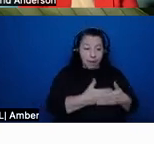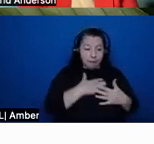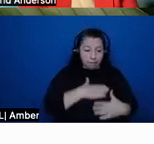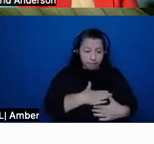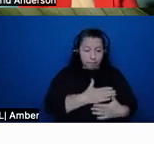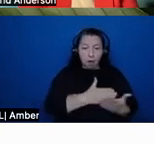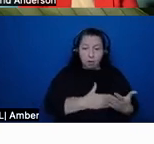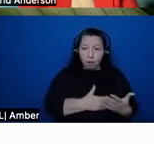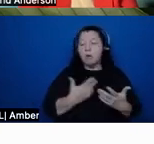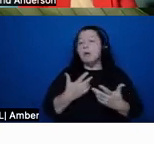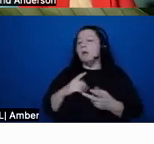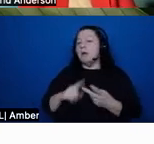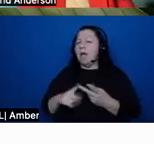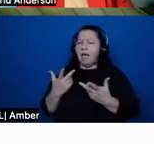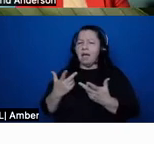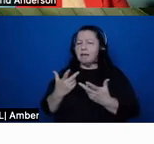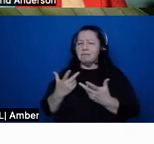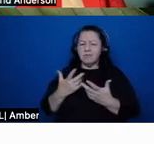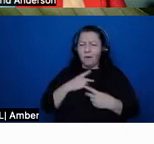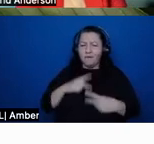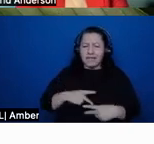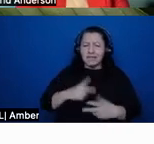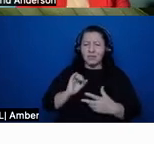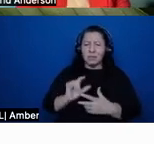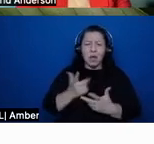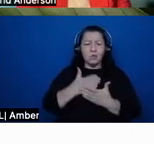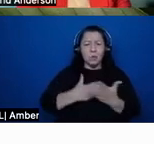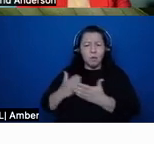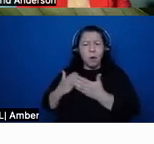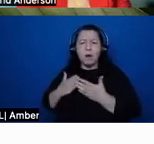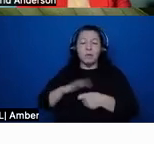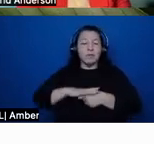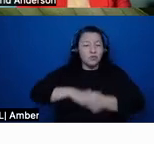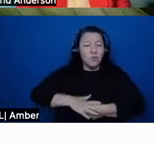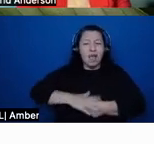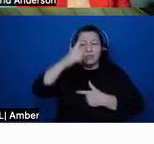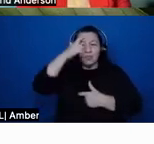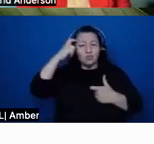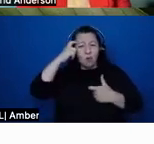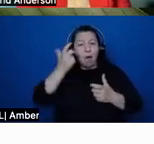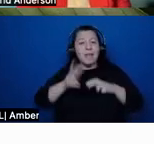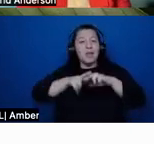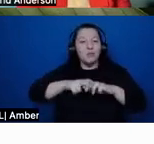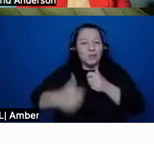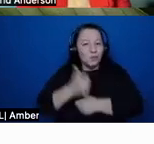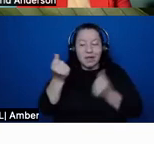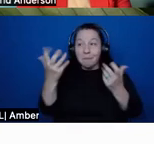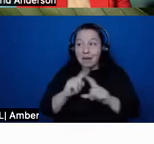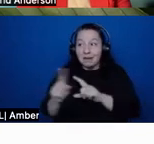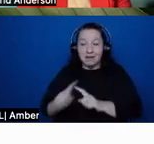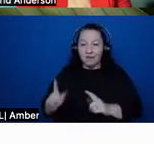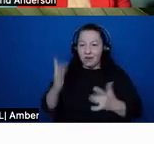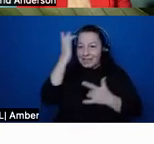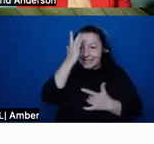as what stress and trauma can do to your body, which can put you at increased risk of so many different diseases and so many